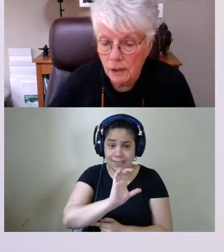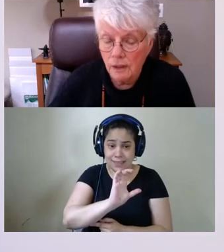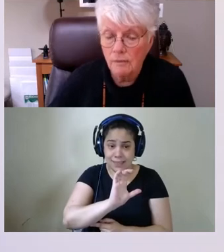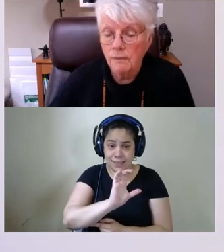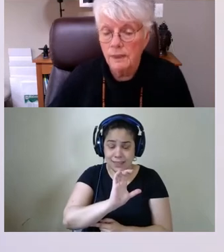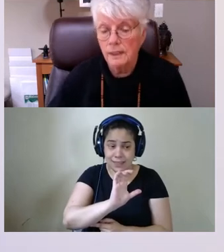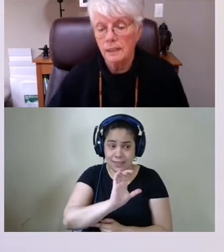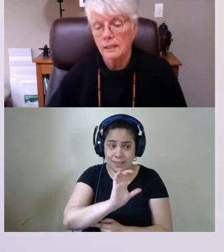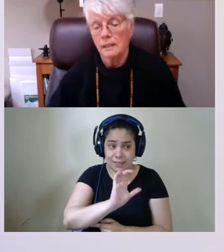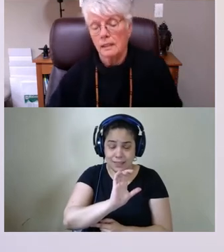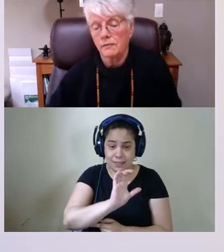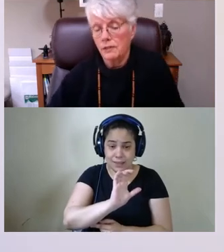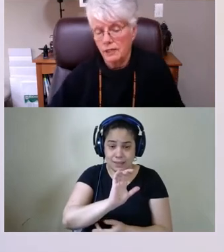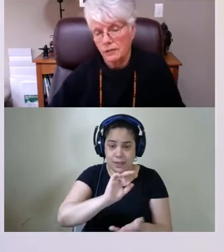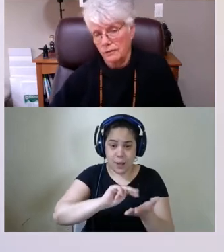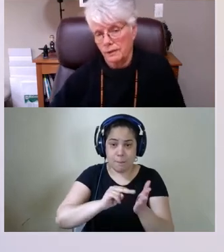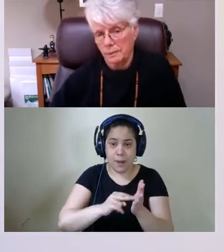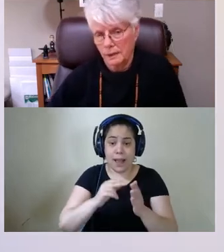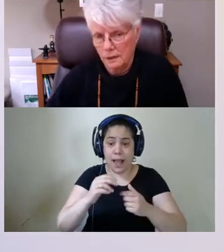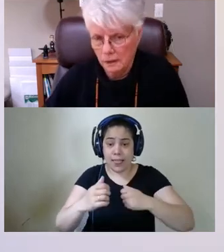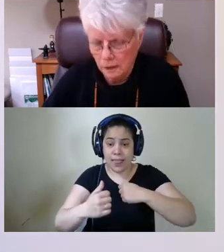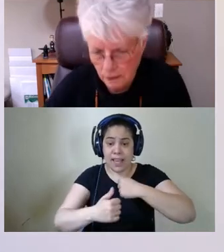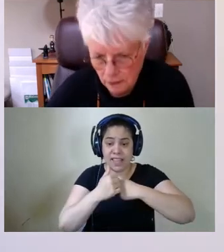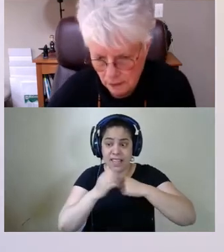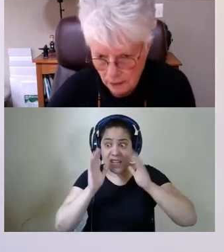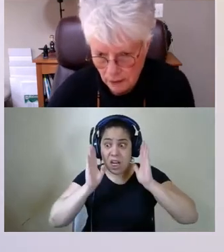inhibition of the fear center of their brain.